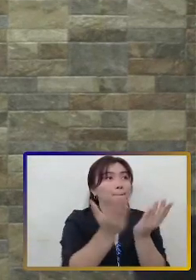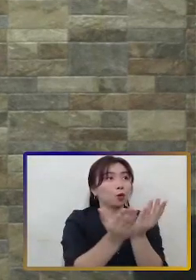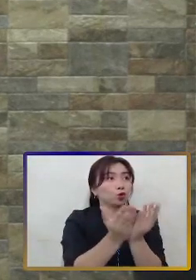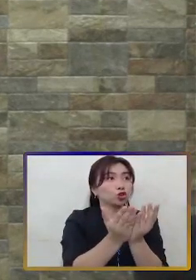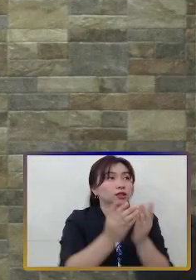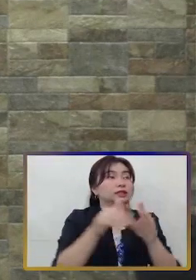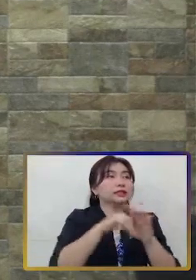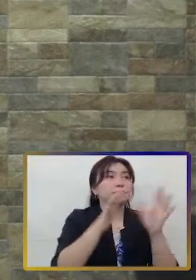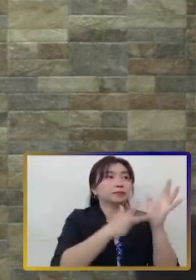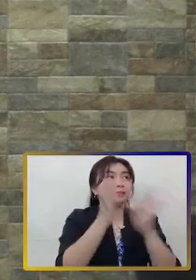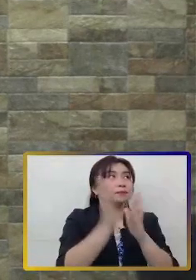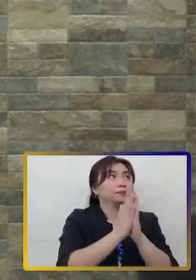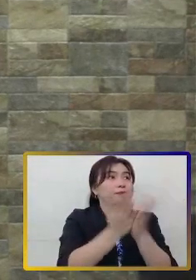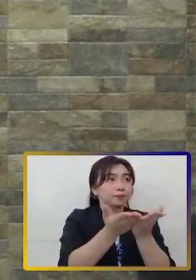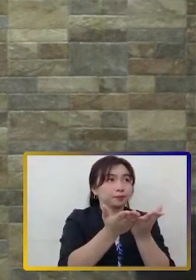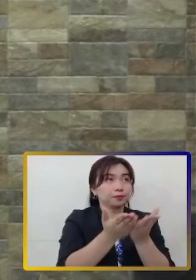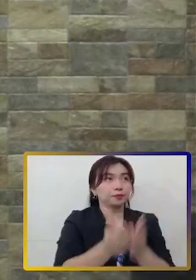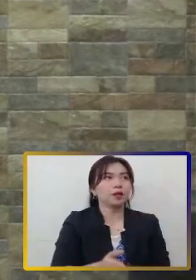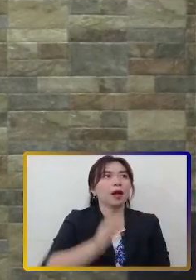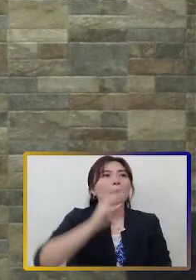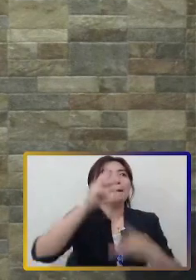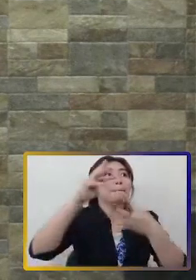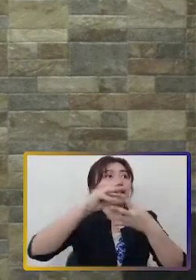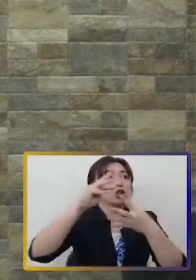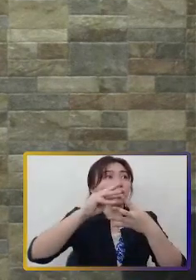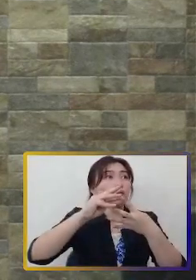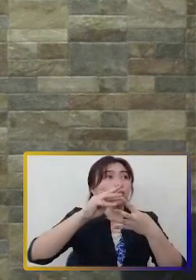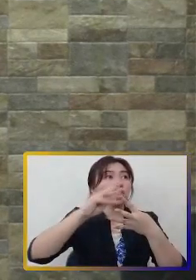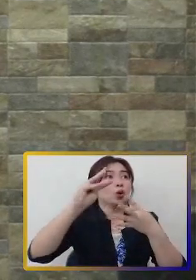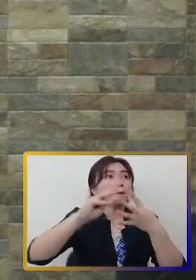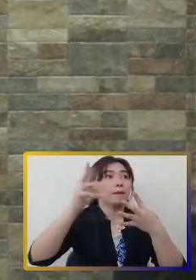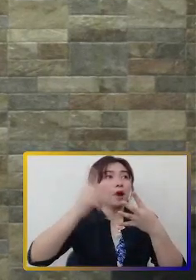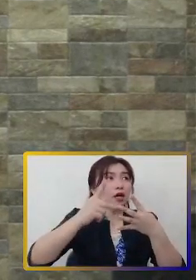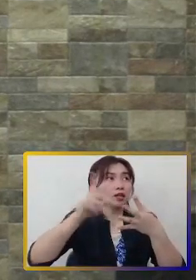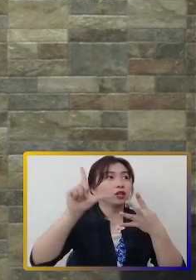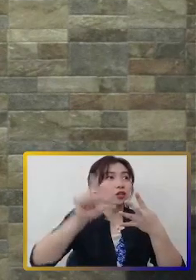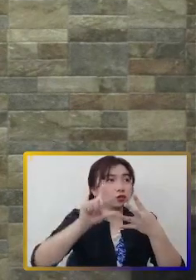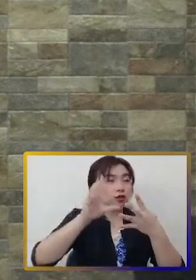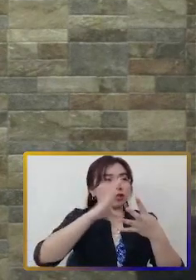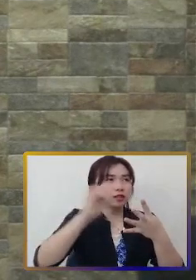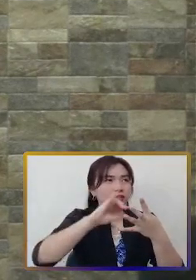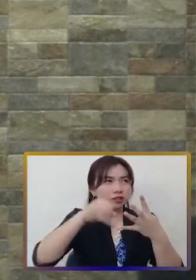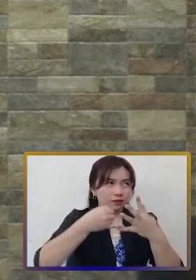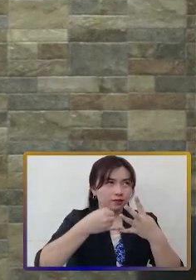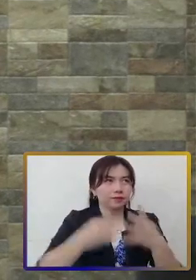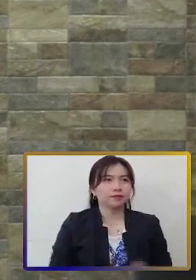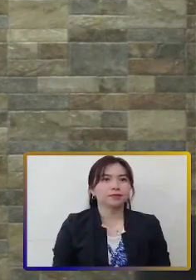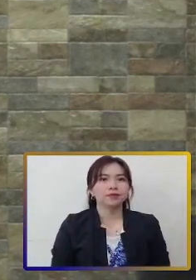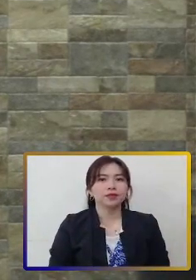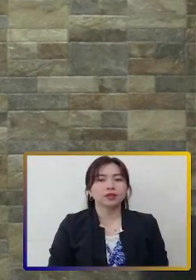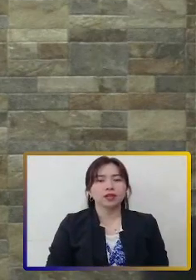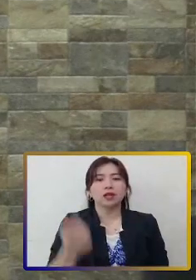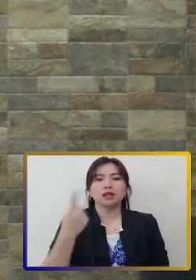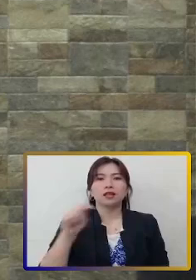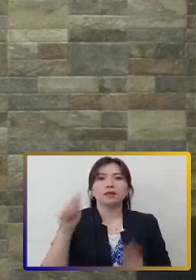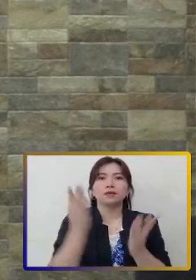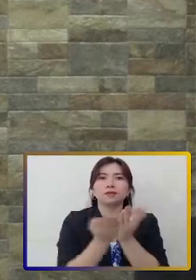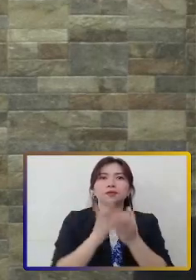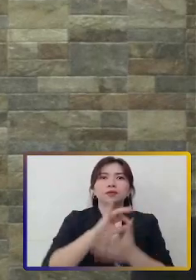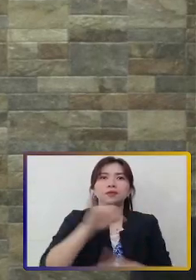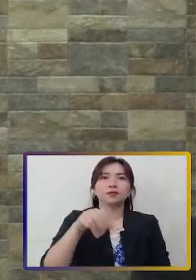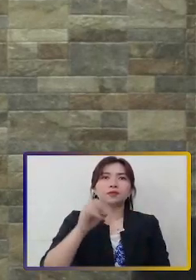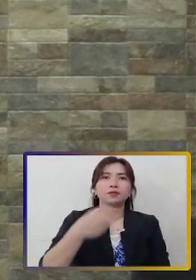among the four gospels na meron po sa new testament among the four yung book of John ang nakaka ang ah ah